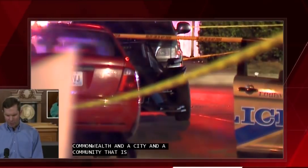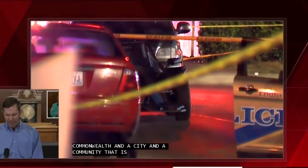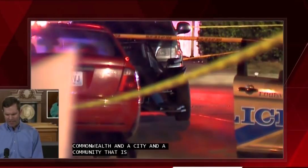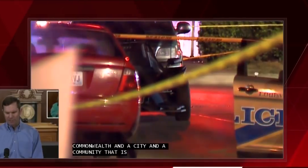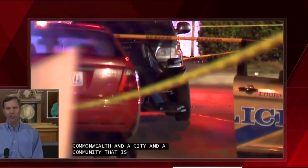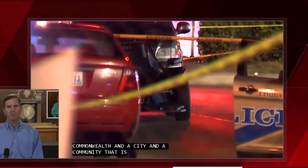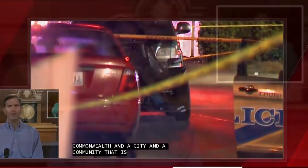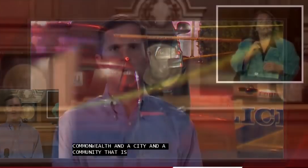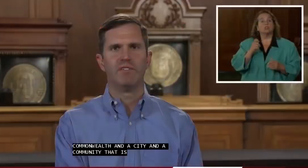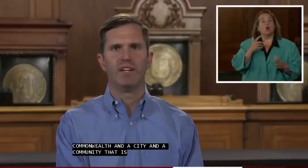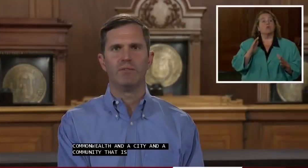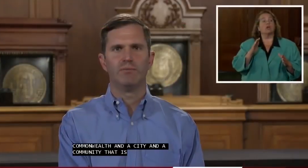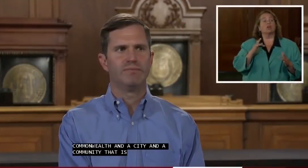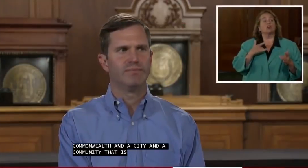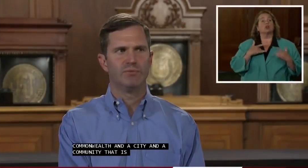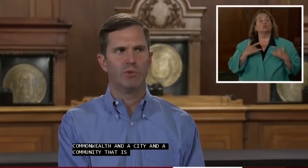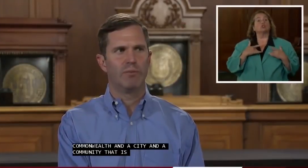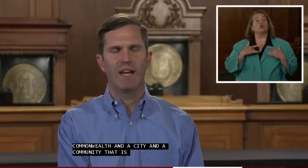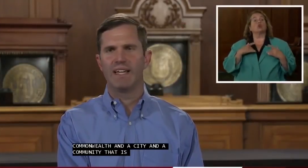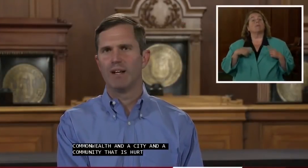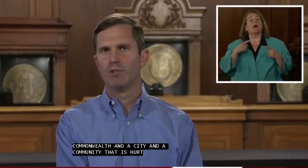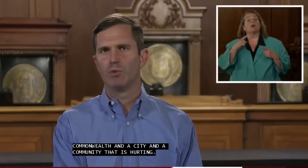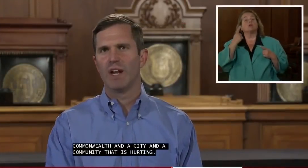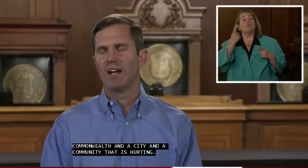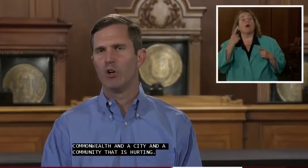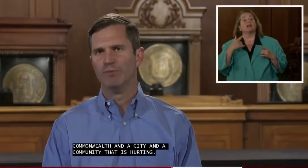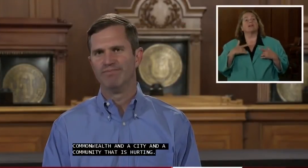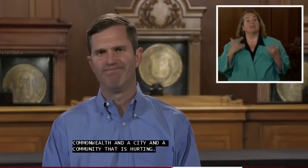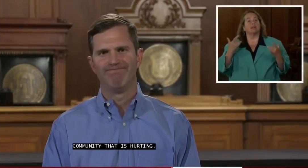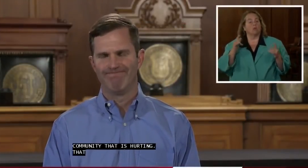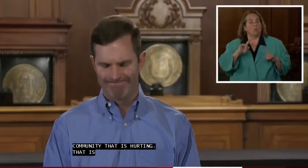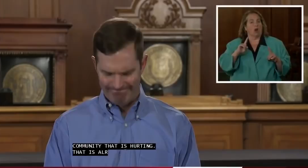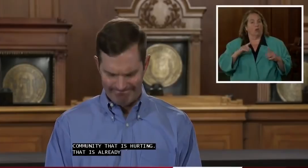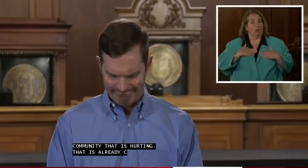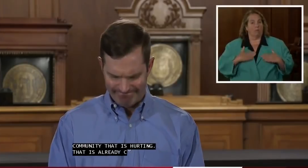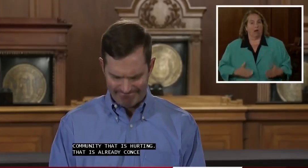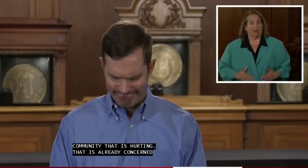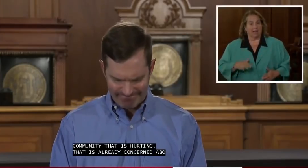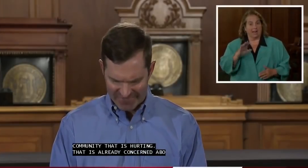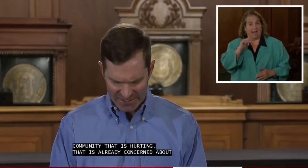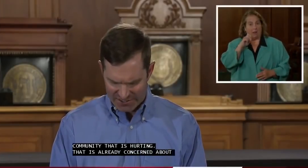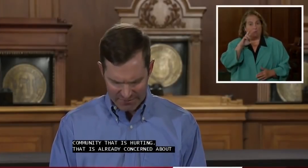that is already concerned about one event where body cameras were not on.